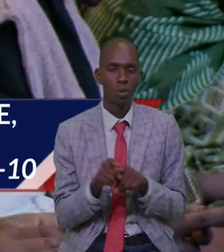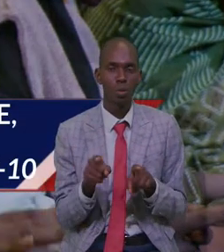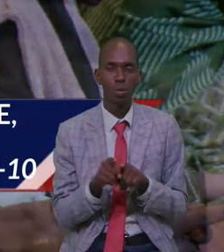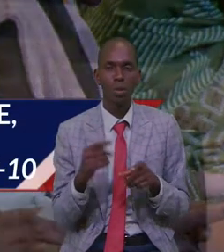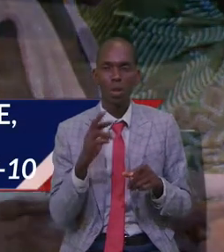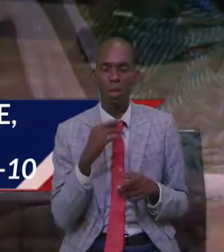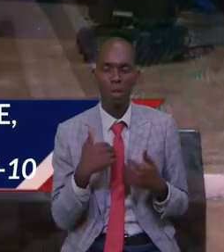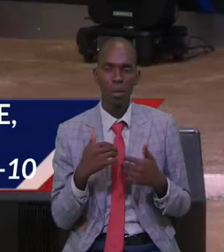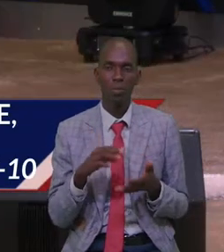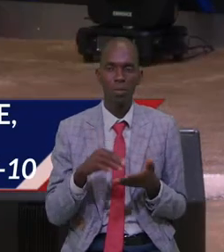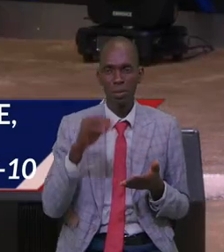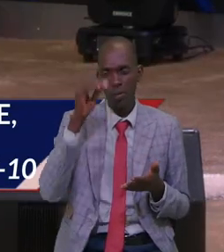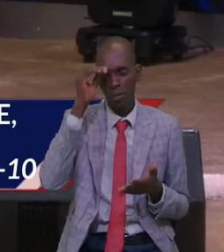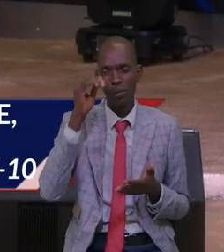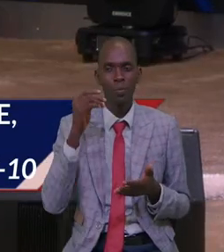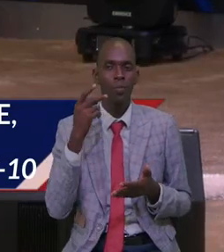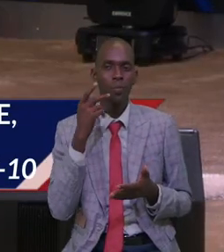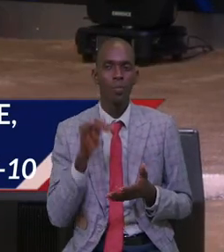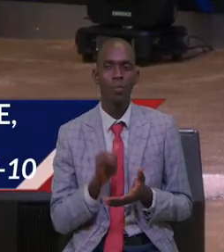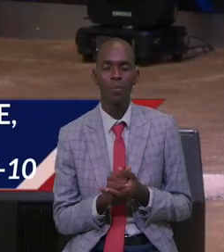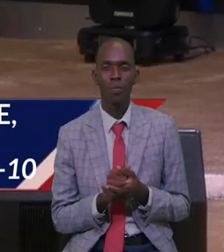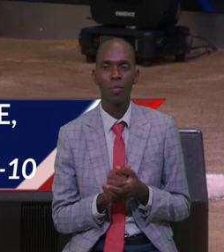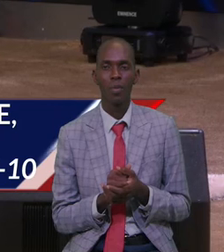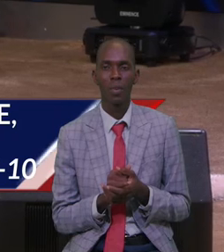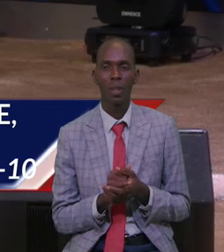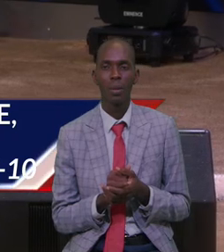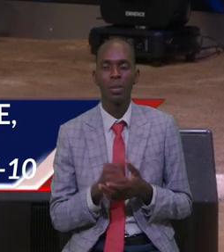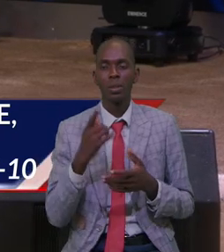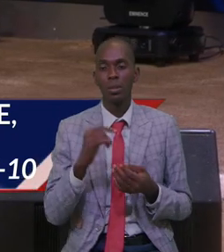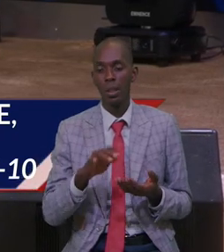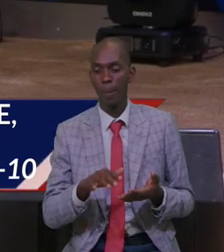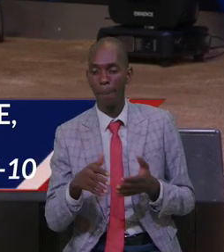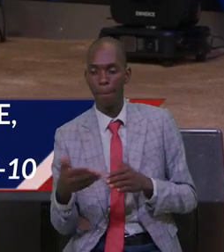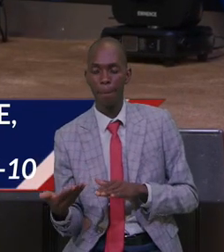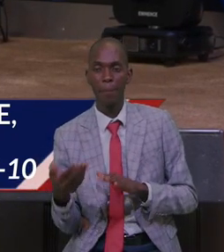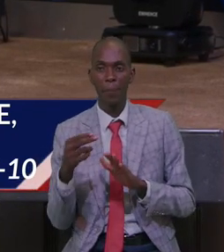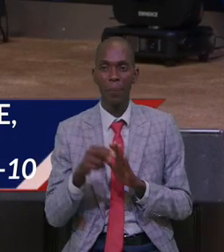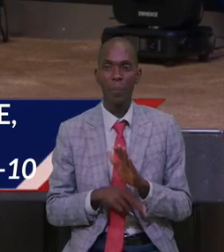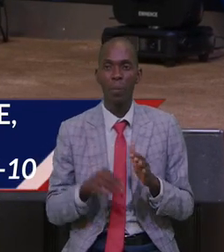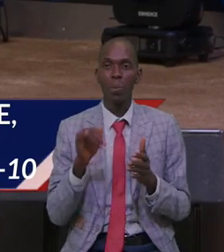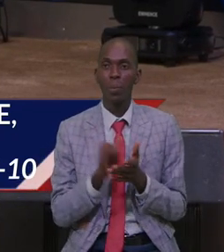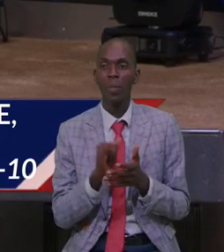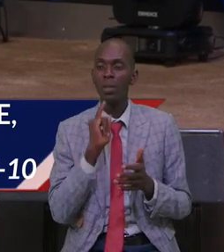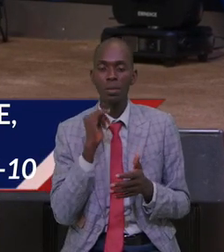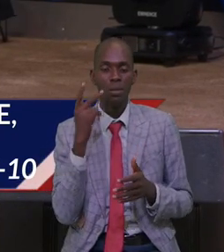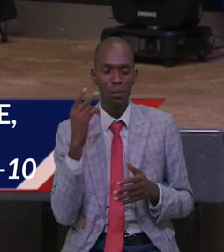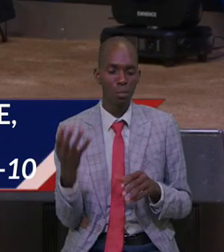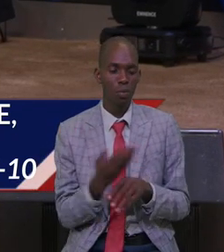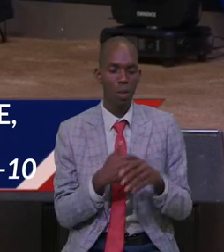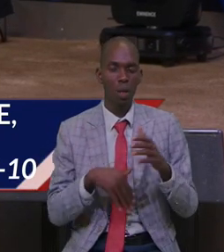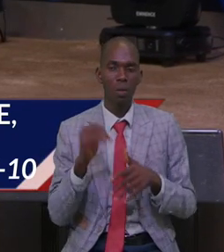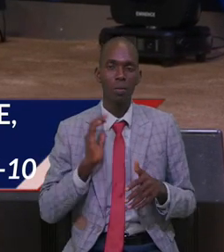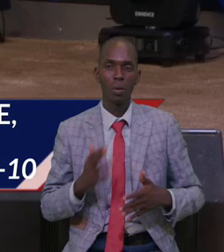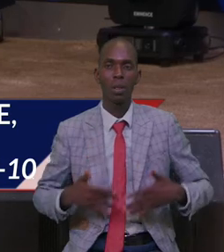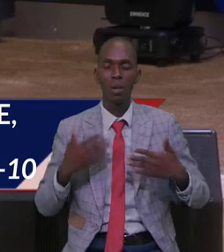refers to the believers as stones, lively stones. The deadness that sin brought in our lives, all that deadness have